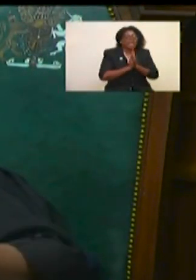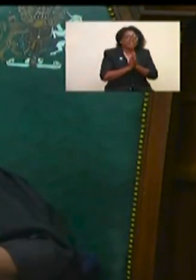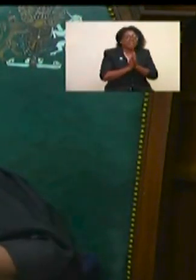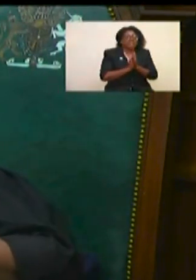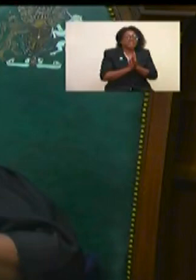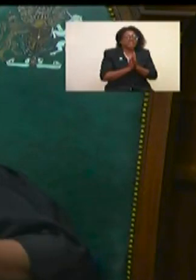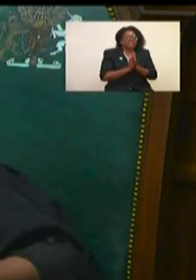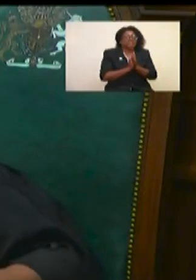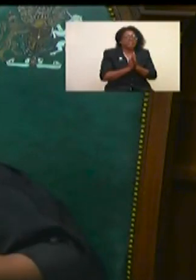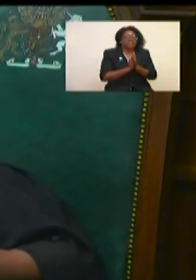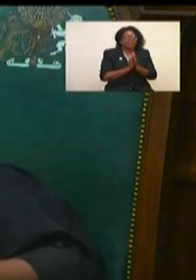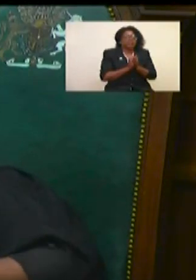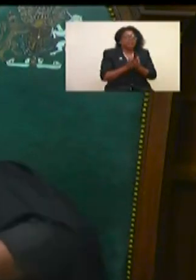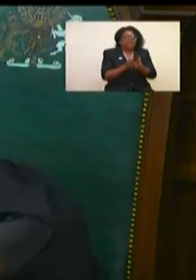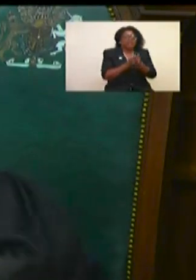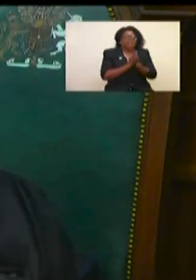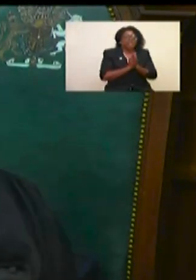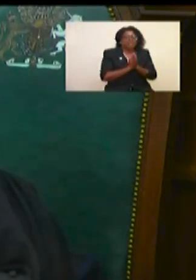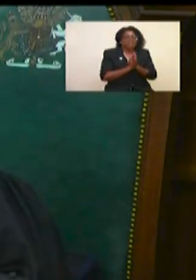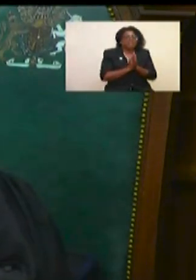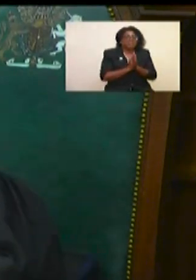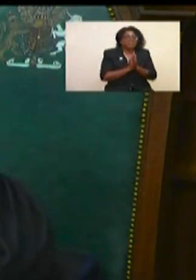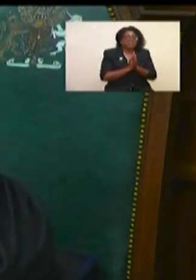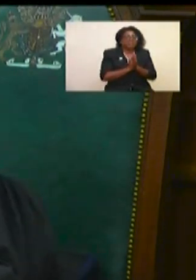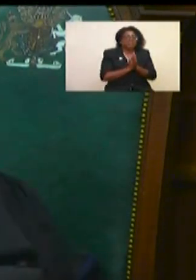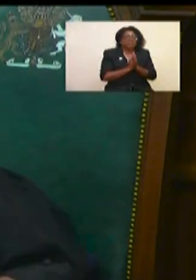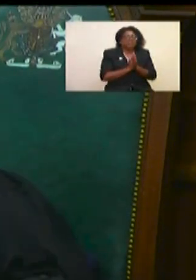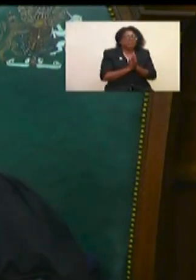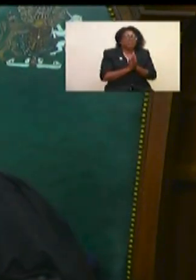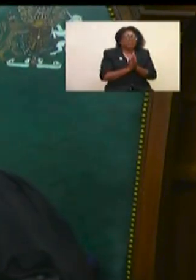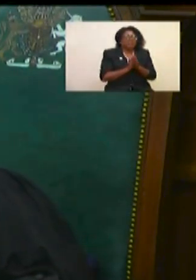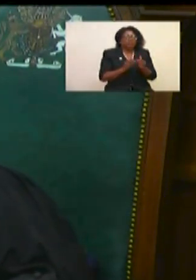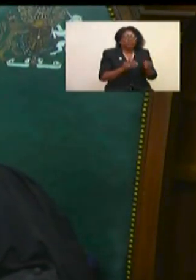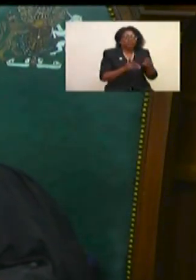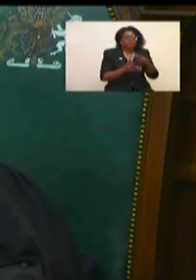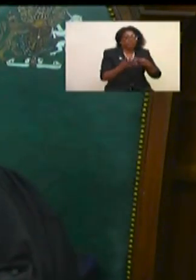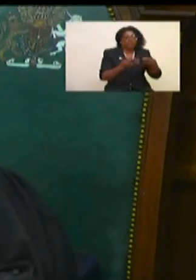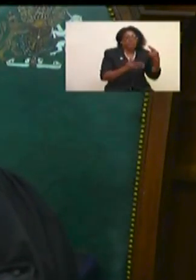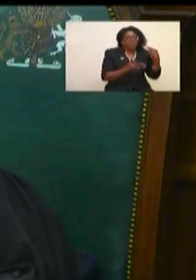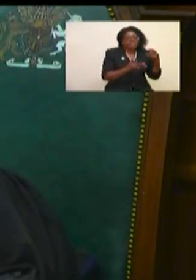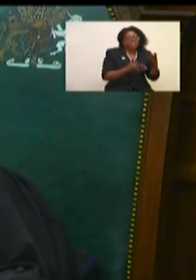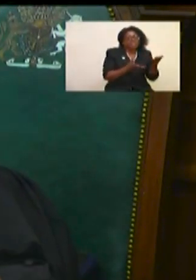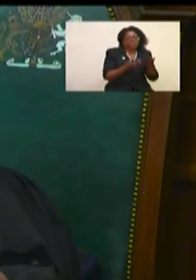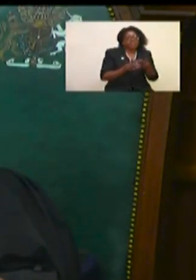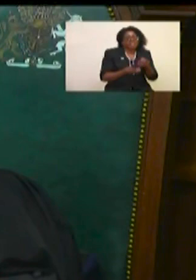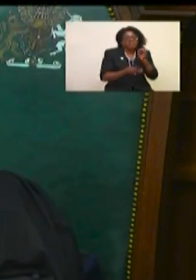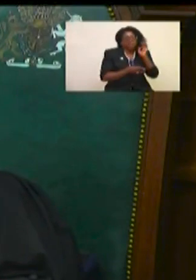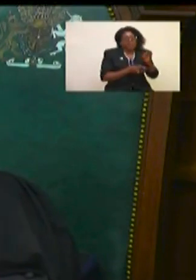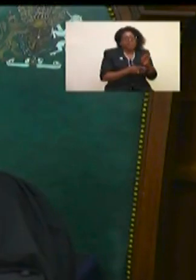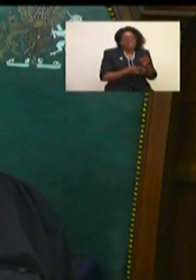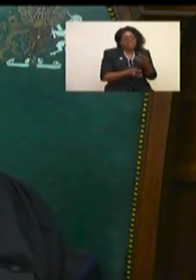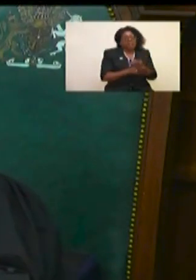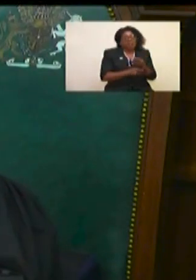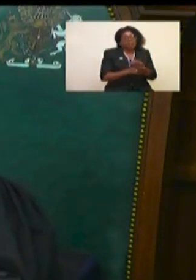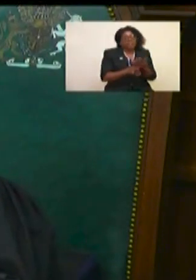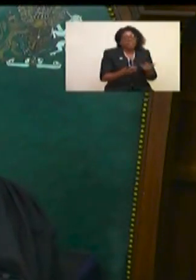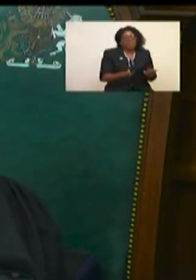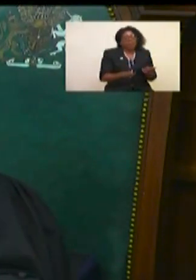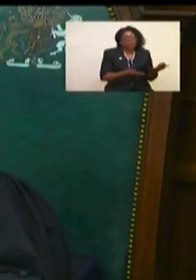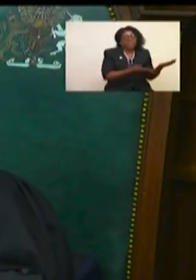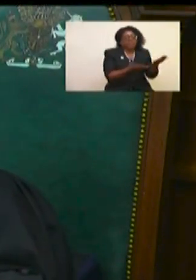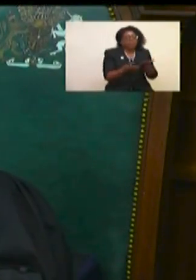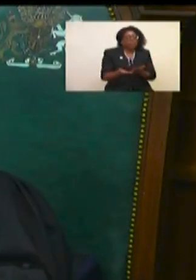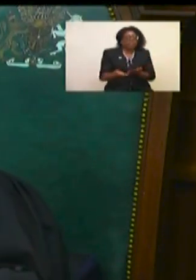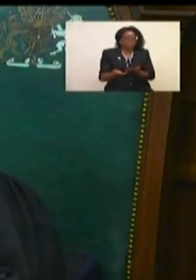I am asking just how I've asked the member for Centerville to retract until he brings the facts. And right now he has laid his